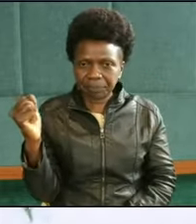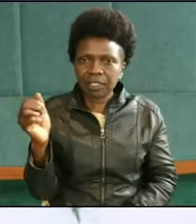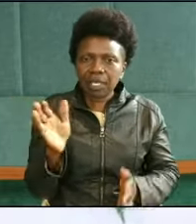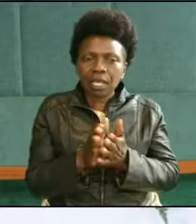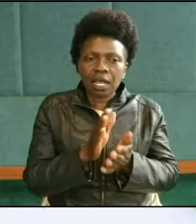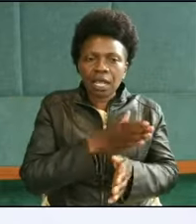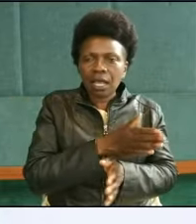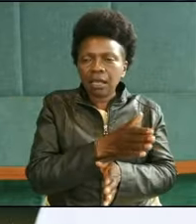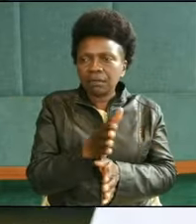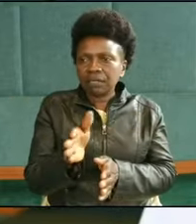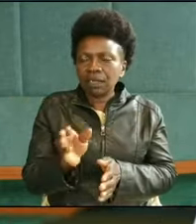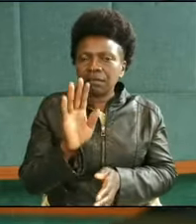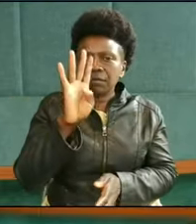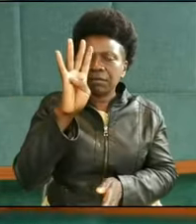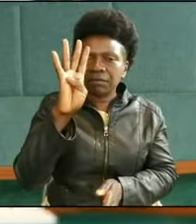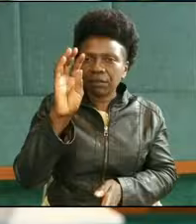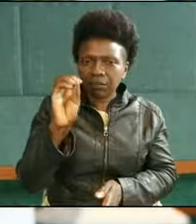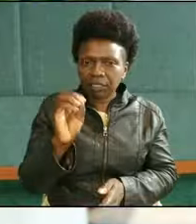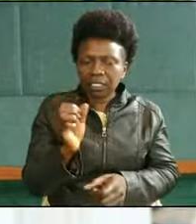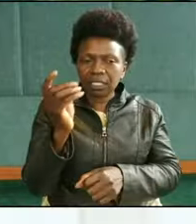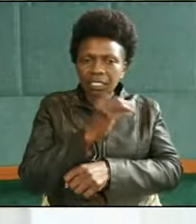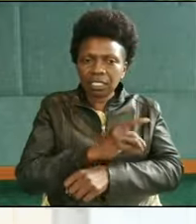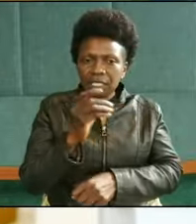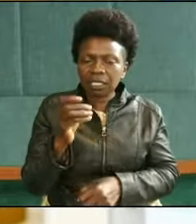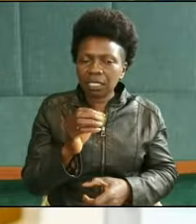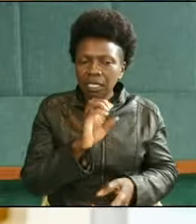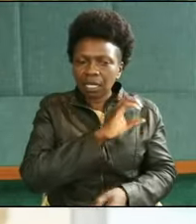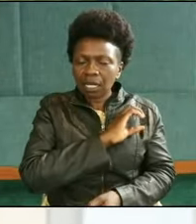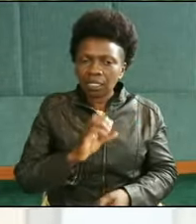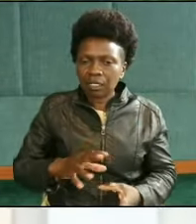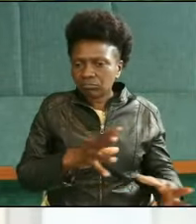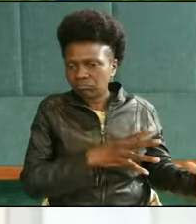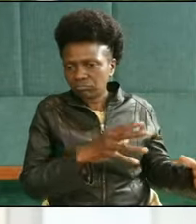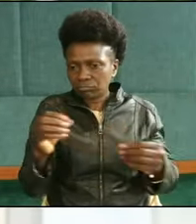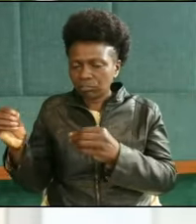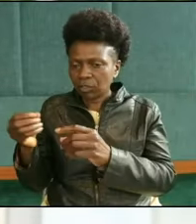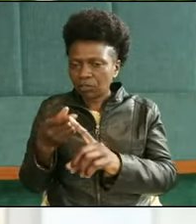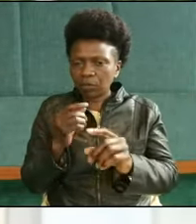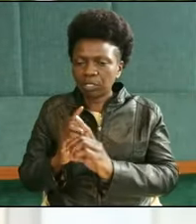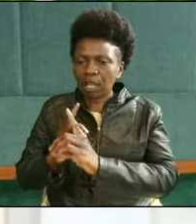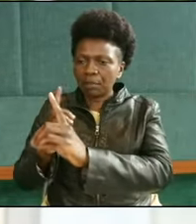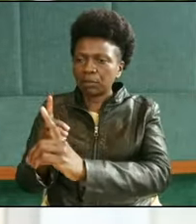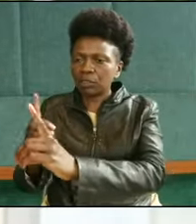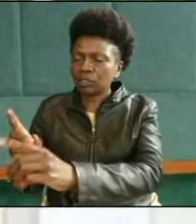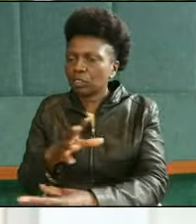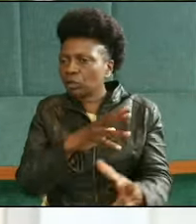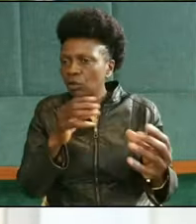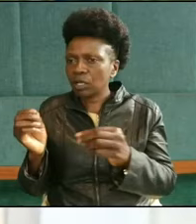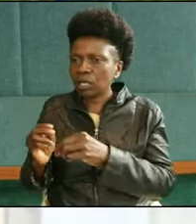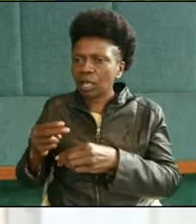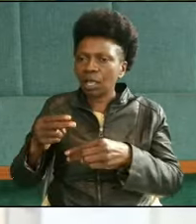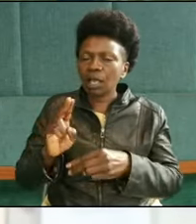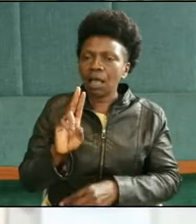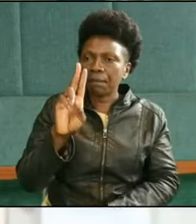and after 40 days, this man is being taken from the apostles, and is